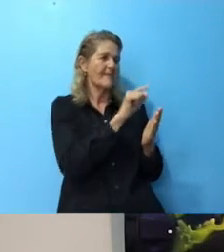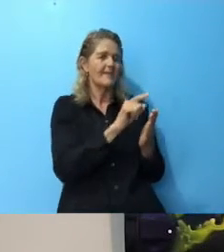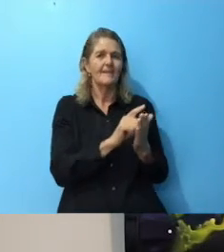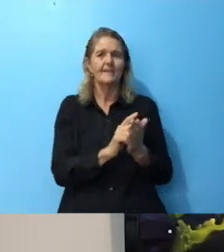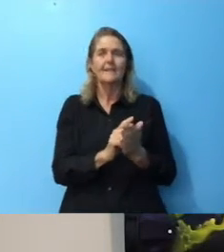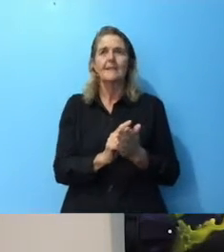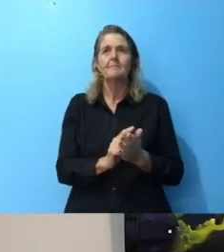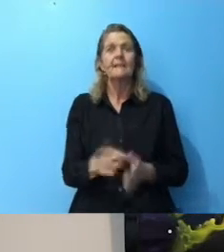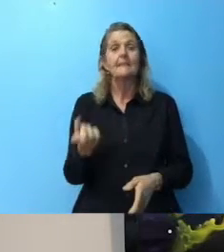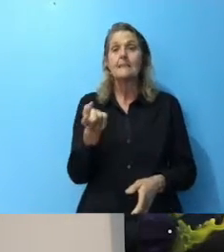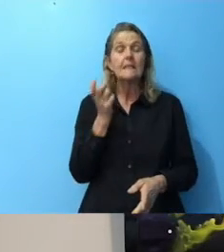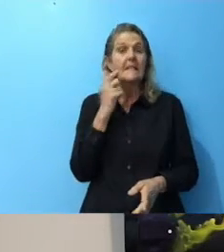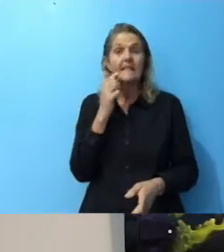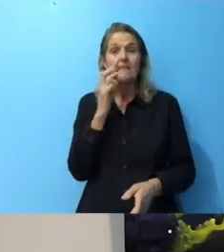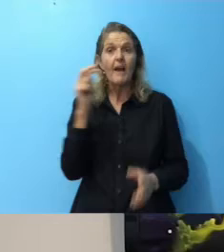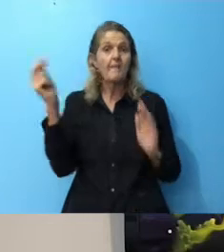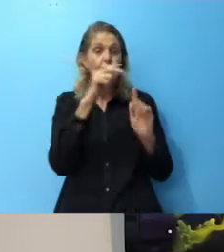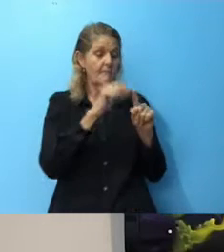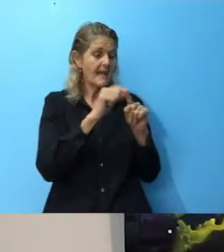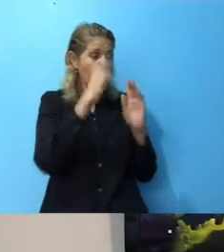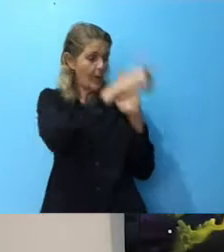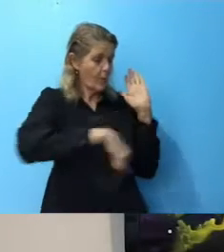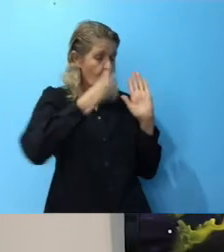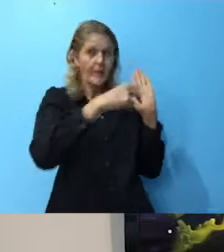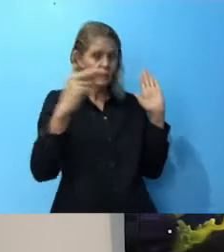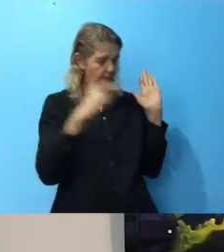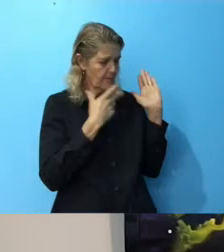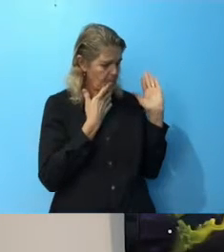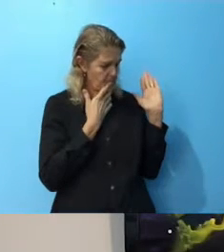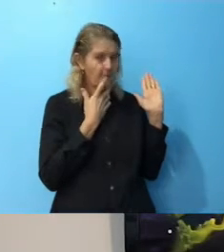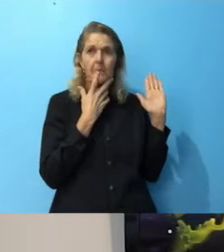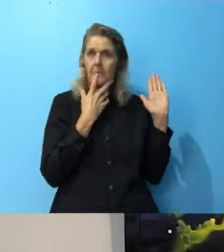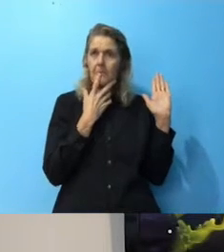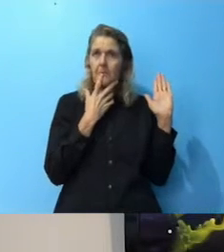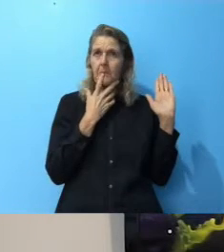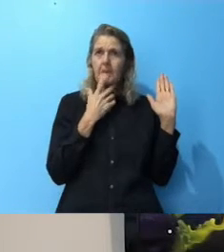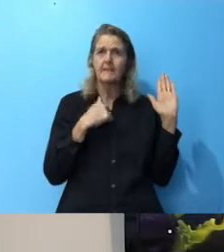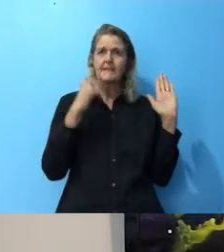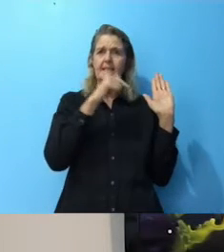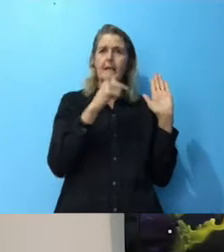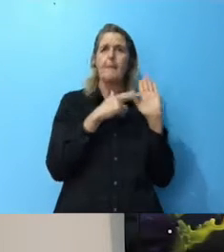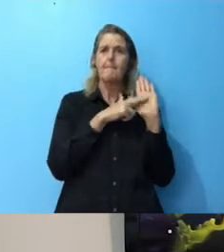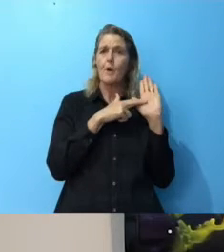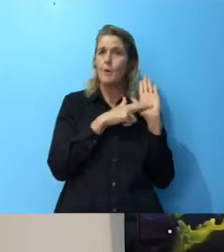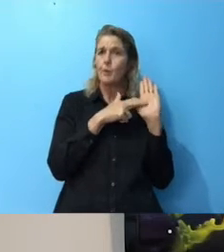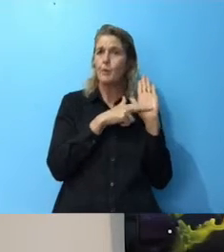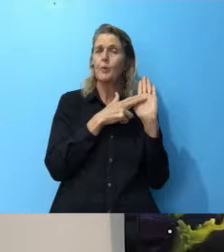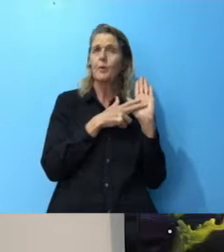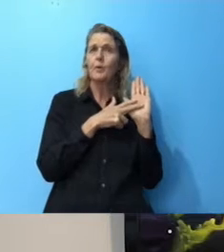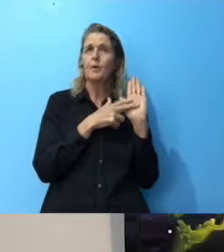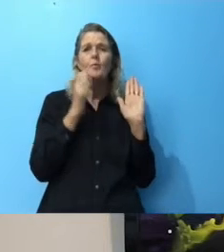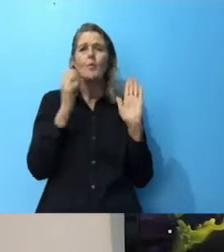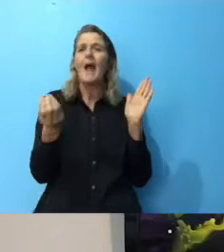really easily by referencing back to my colour wheel, because if I've got this colour here, which is, you know, sits near our purples, I'm just going